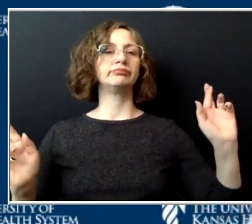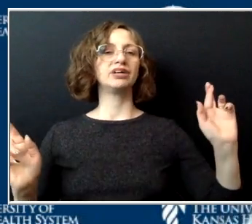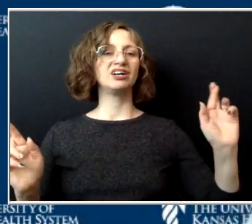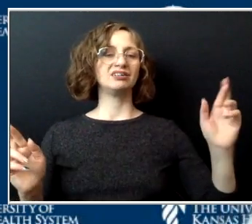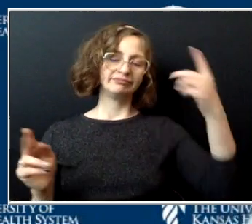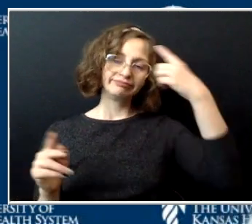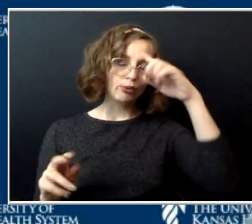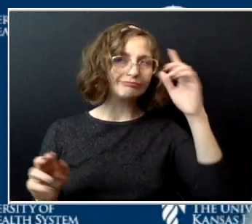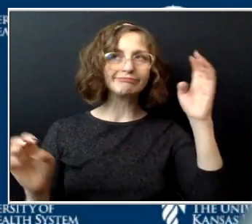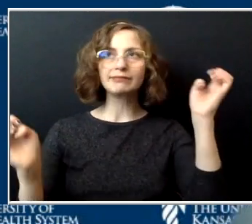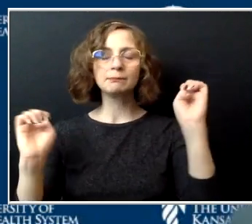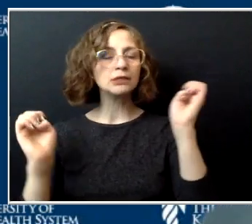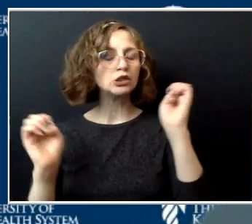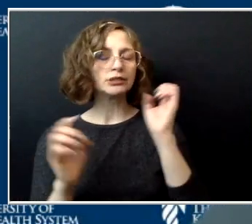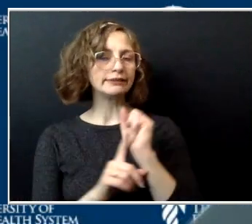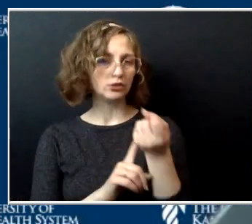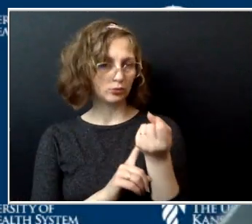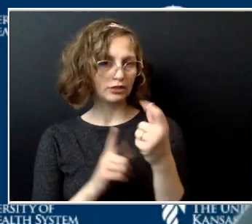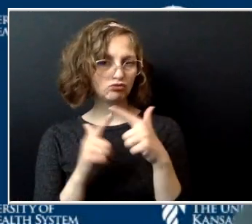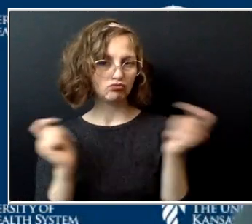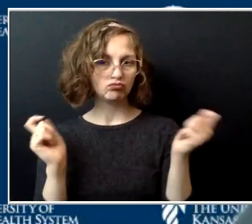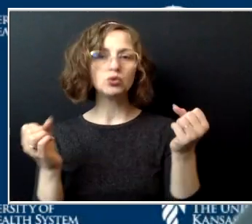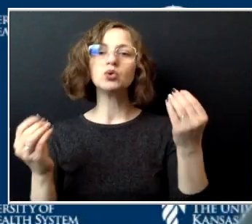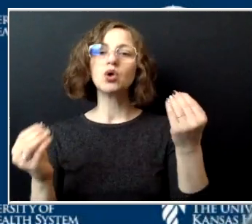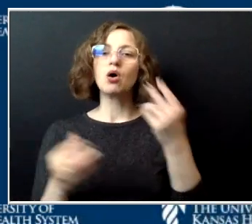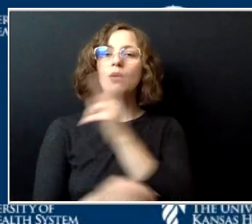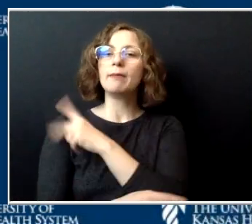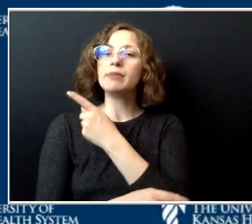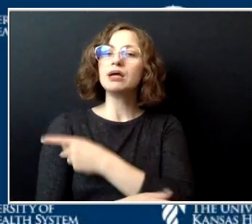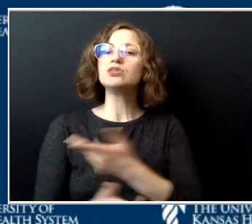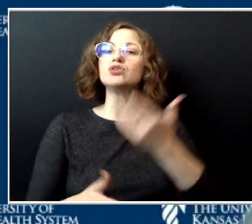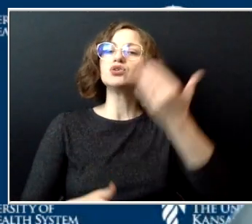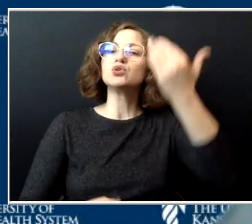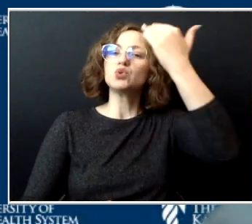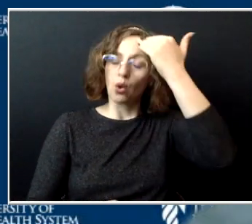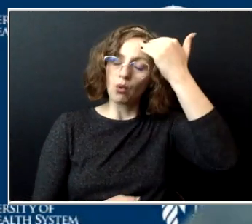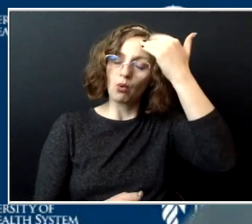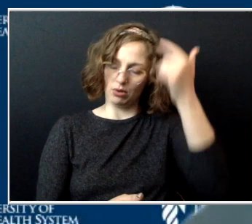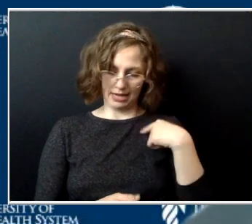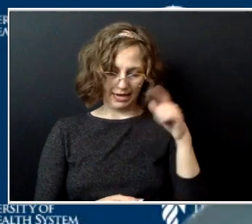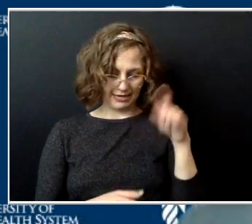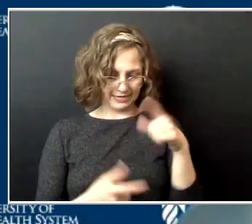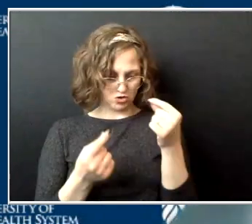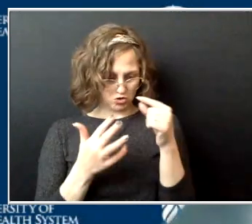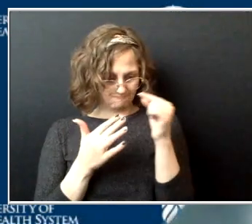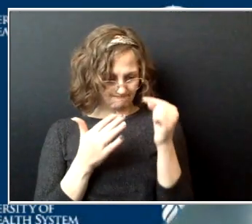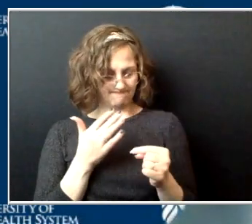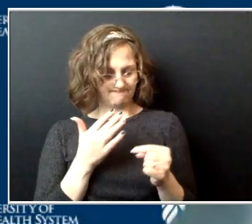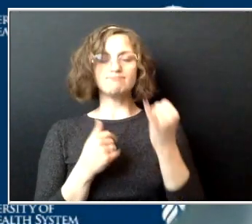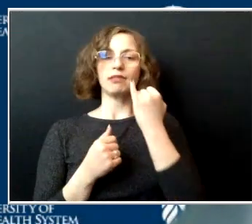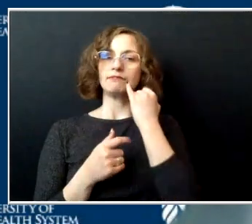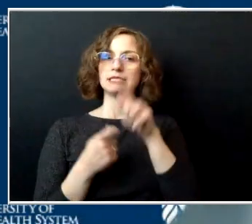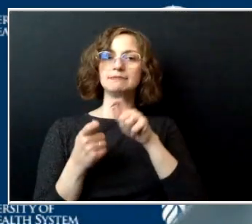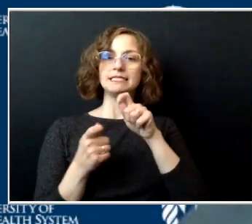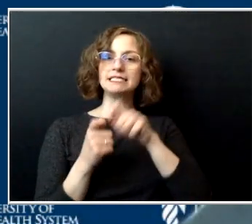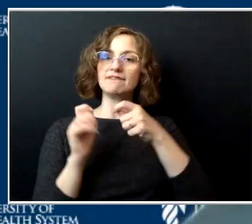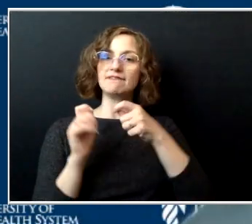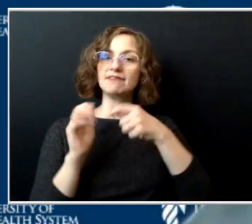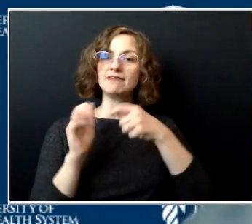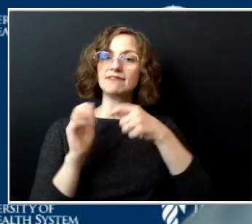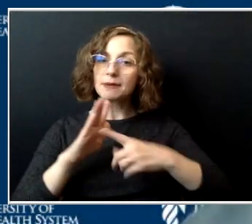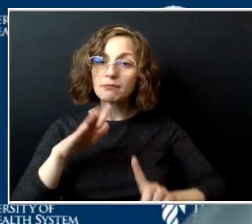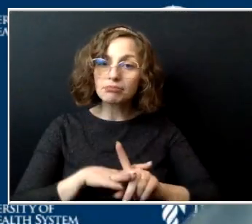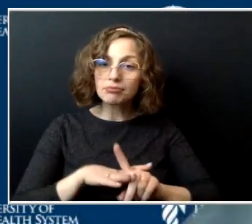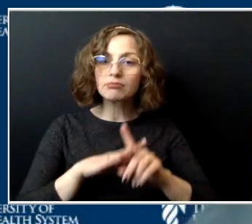those emergency type situations so that patients know exactly what they need to do if there are specific symptoms that they start to experience, or at least